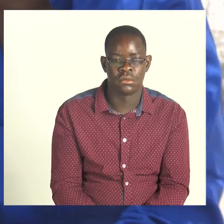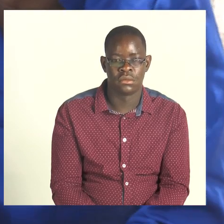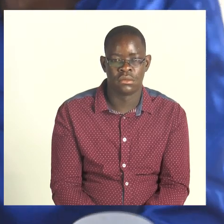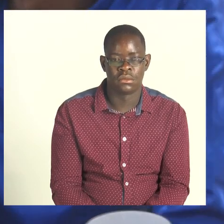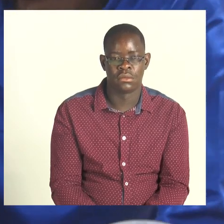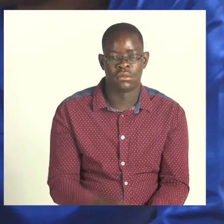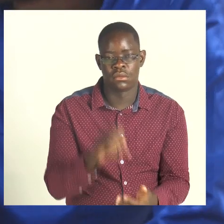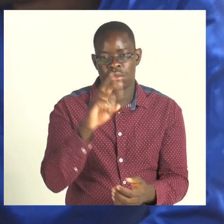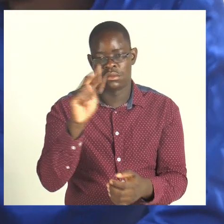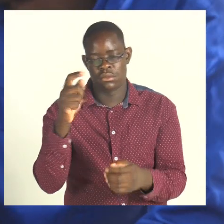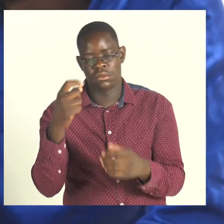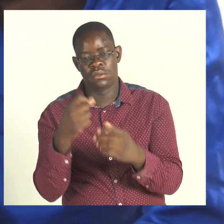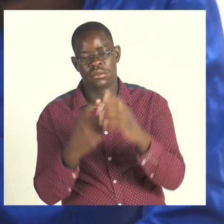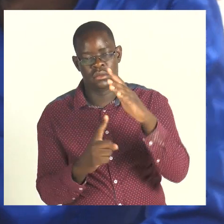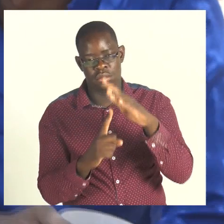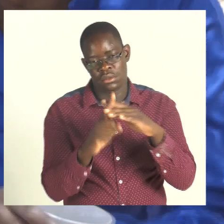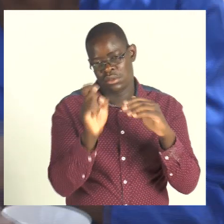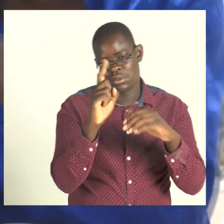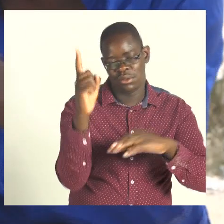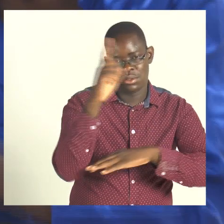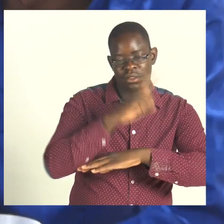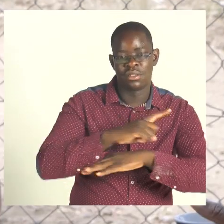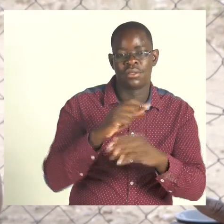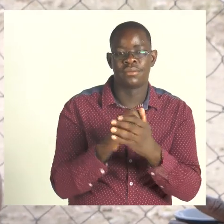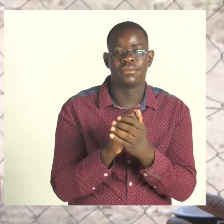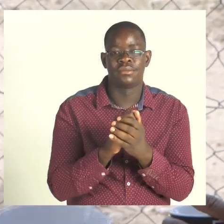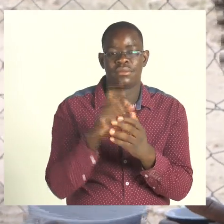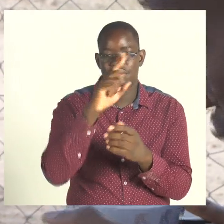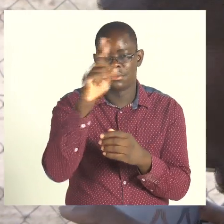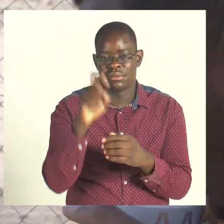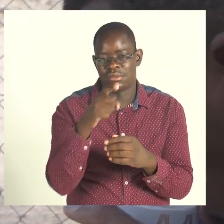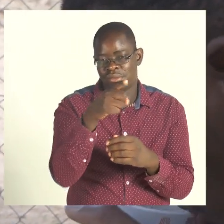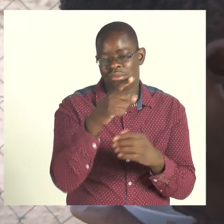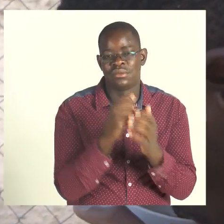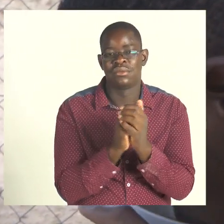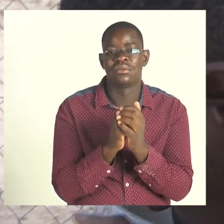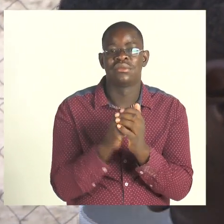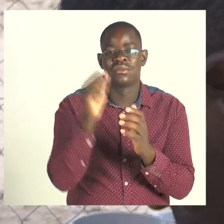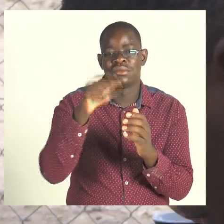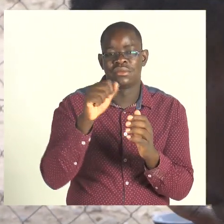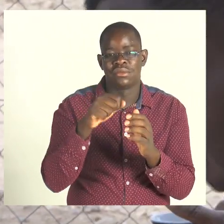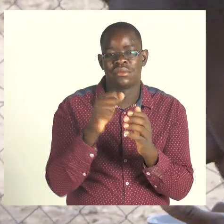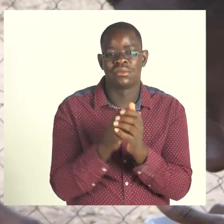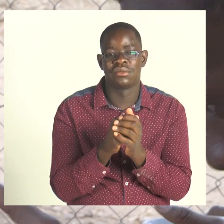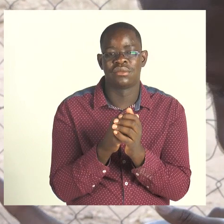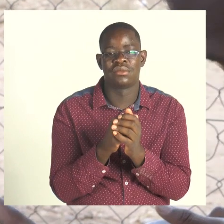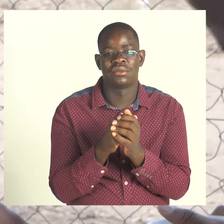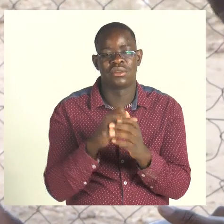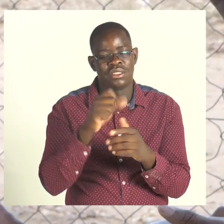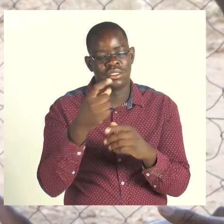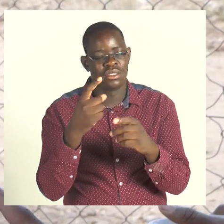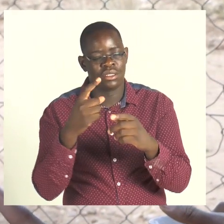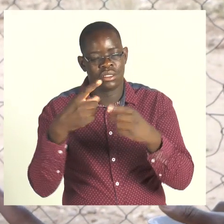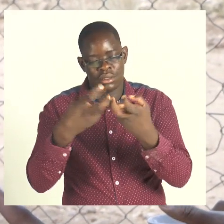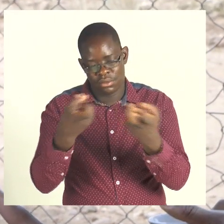So yeah, that's what happened that day. As the presenter, he was there. Yes, and I'll go again when there's another